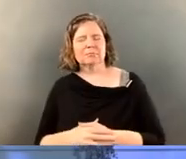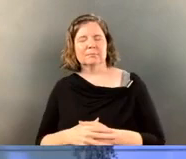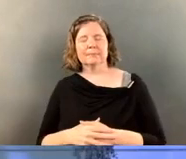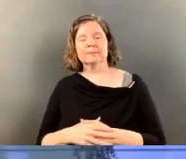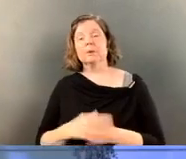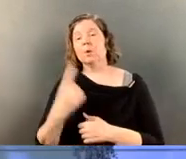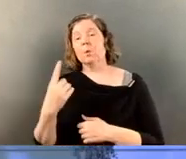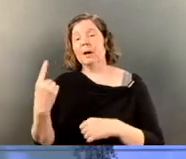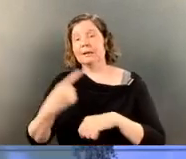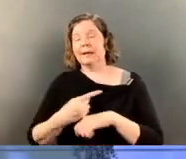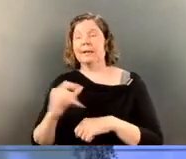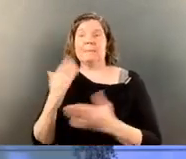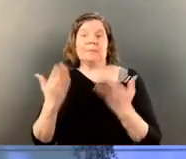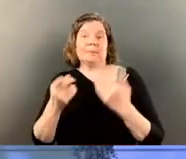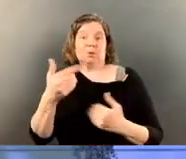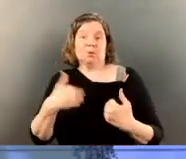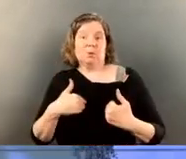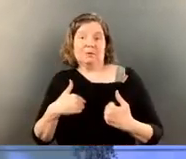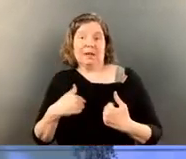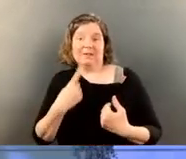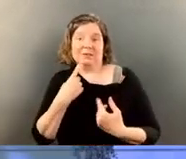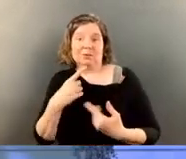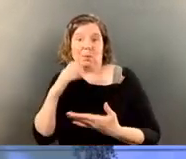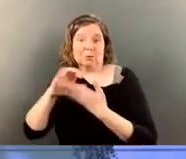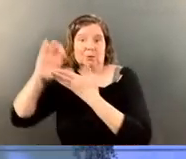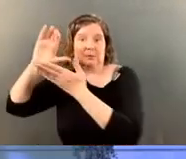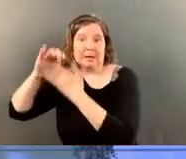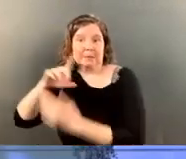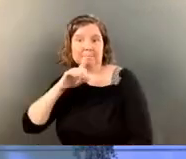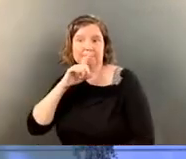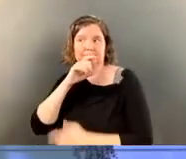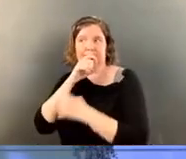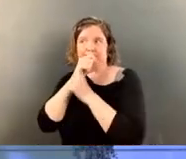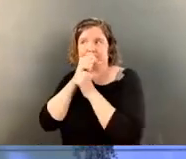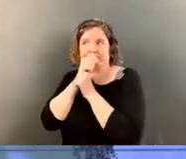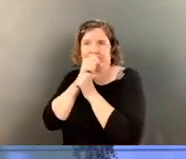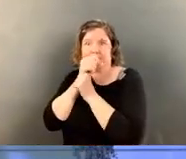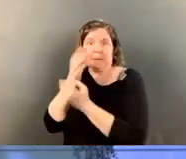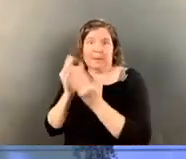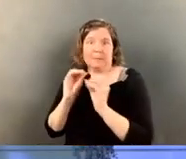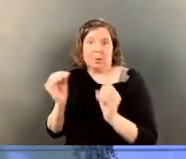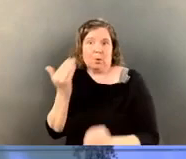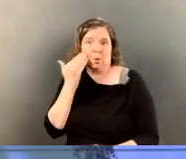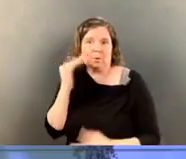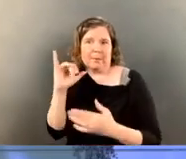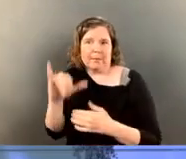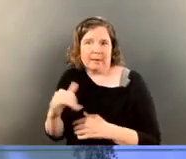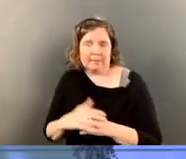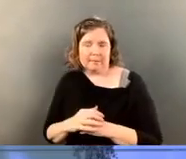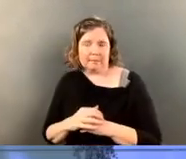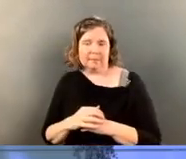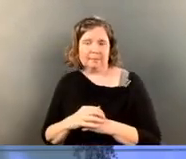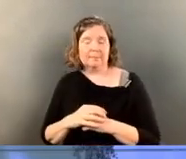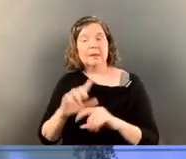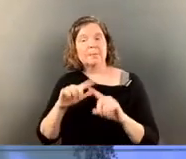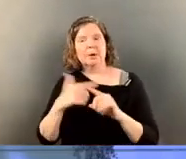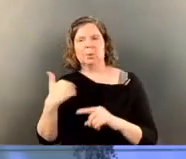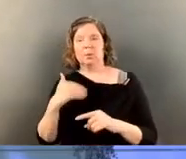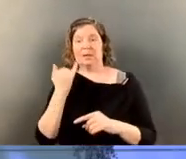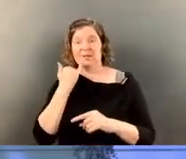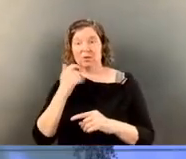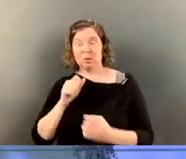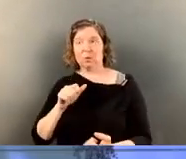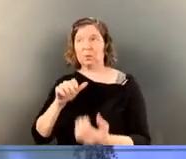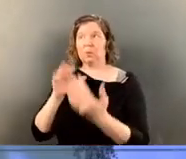What's the one day? It's like maybe you haven't even told your spouse about that day. Maybe nobody even knows about it. But man, if you were